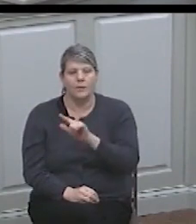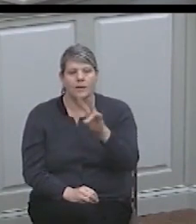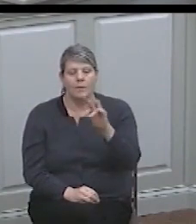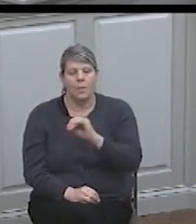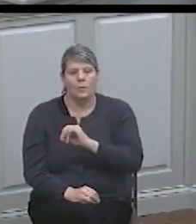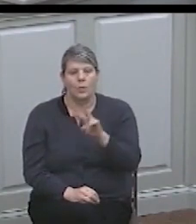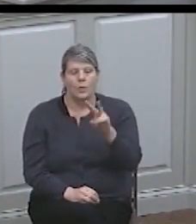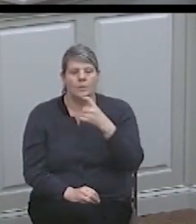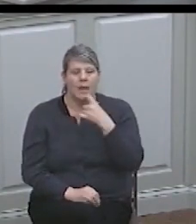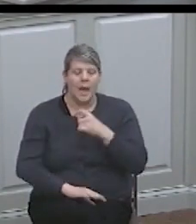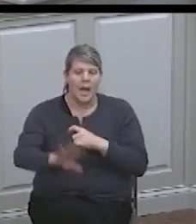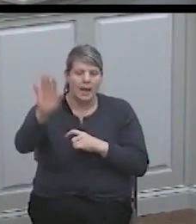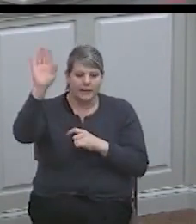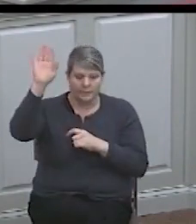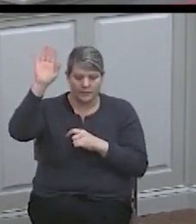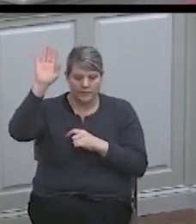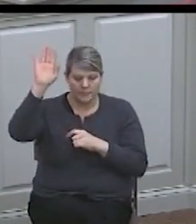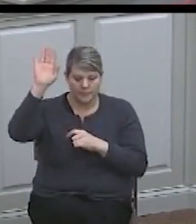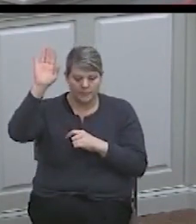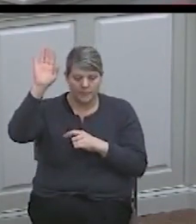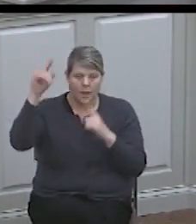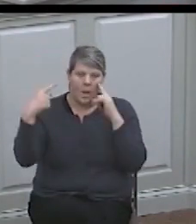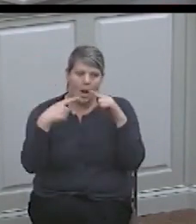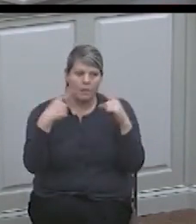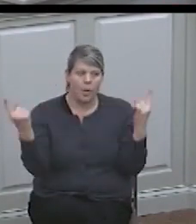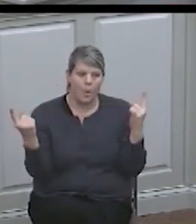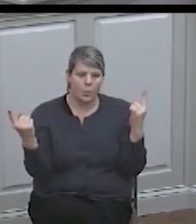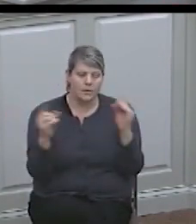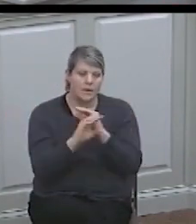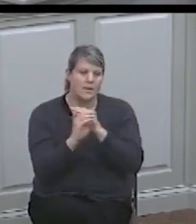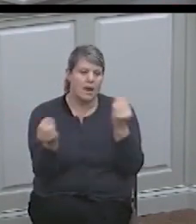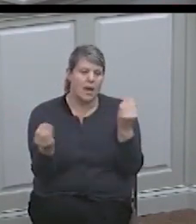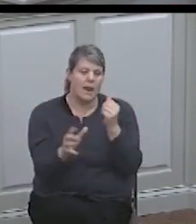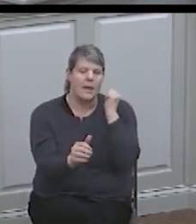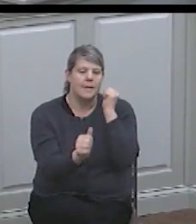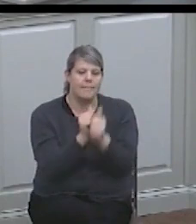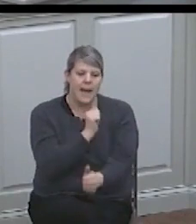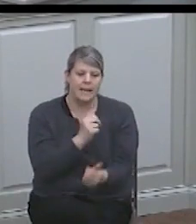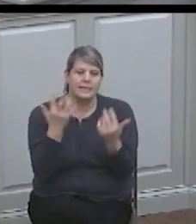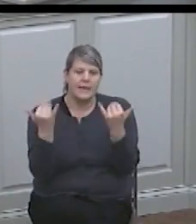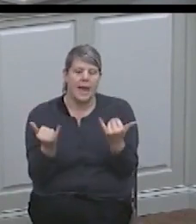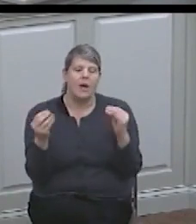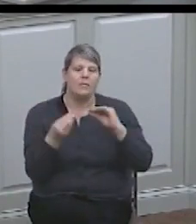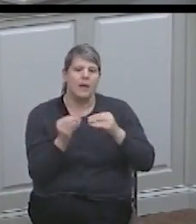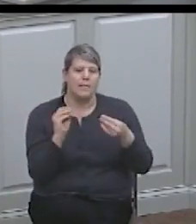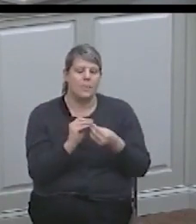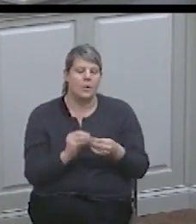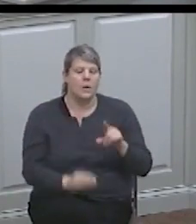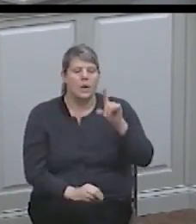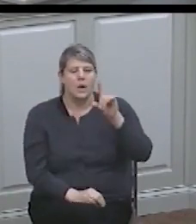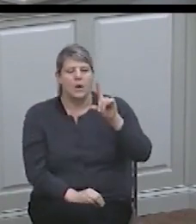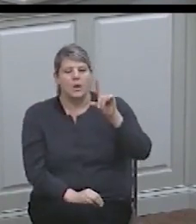2017-03-2702, signify by saying aye. Aye. Opposed, like sign, motion carries. Next item is resolution